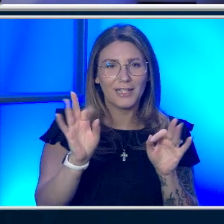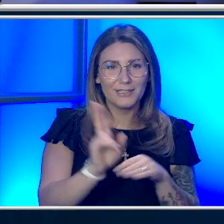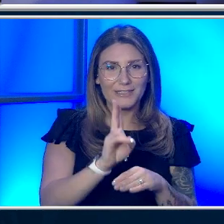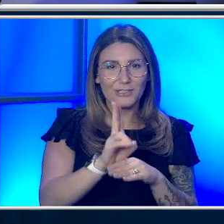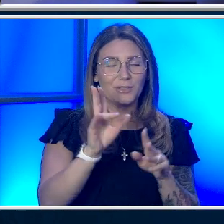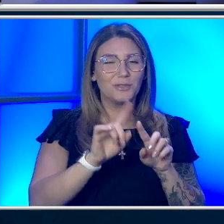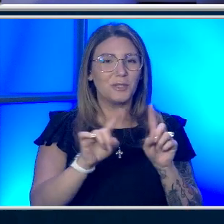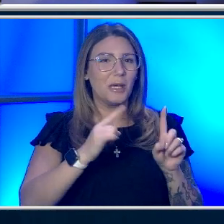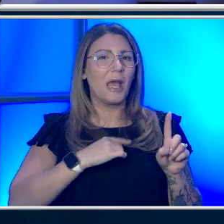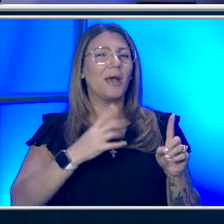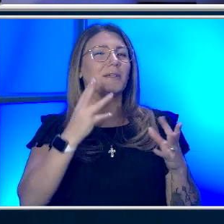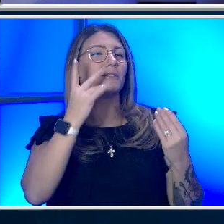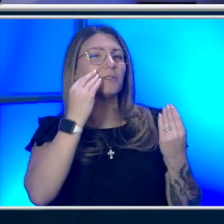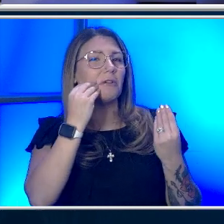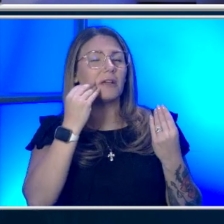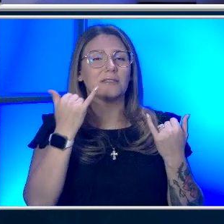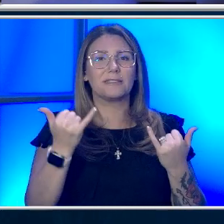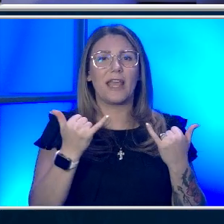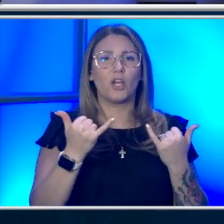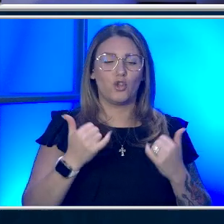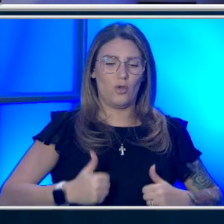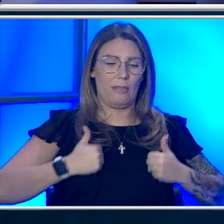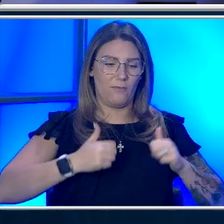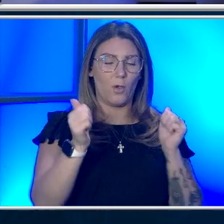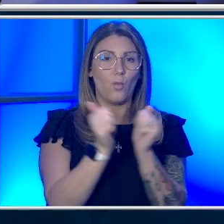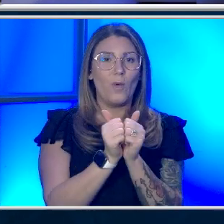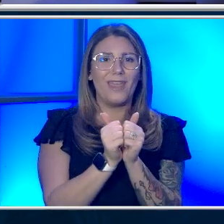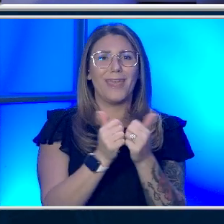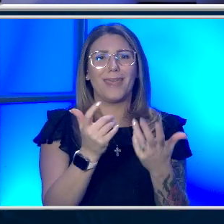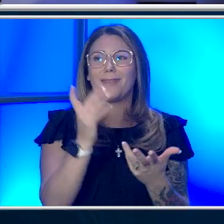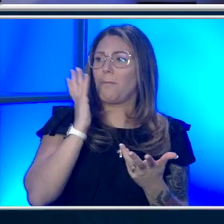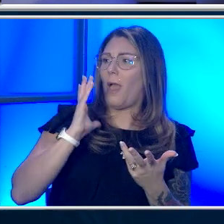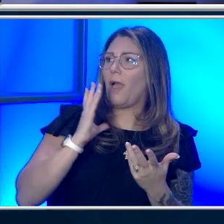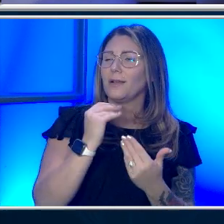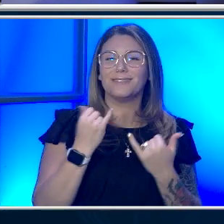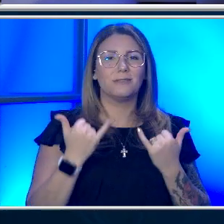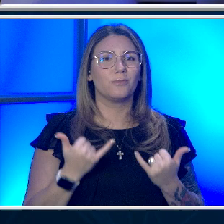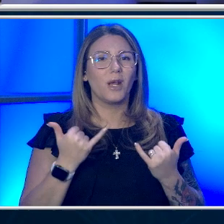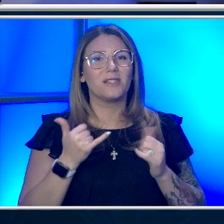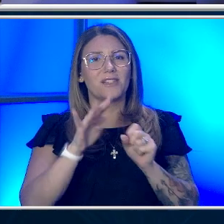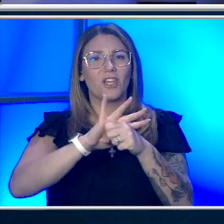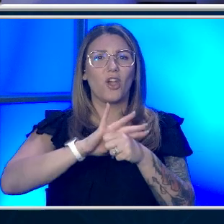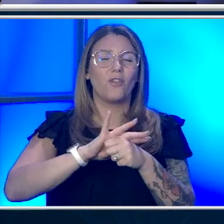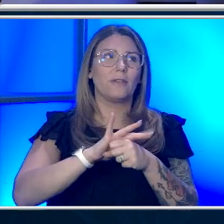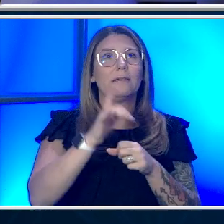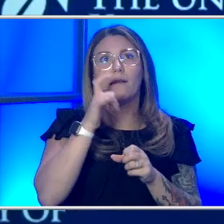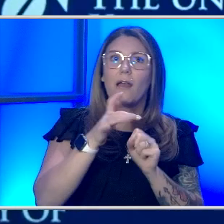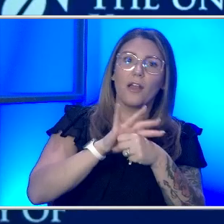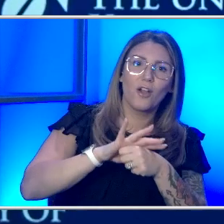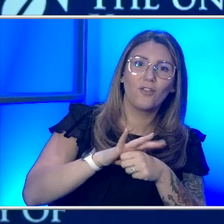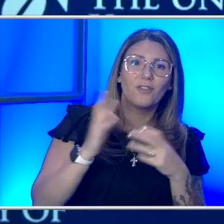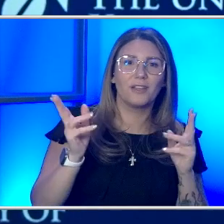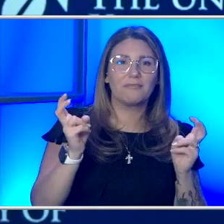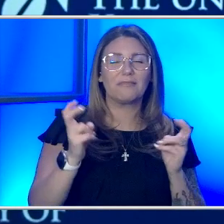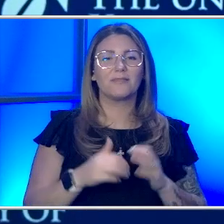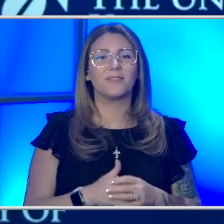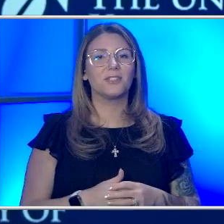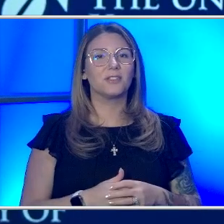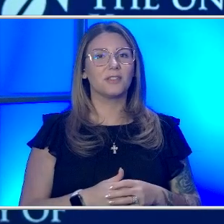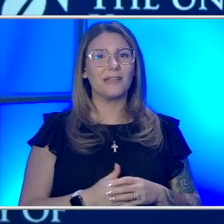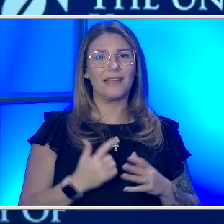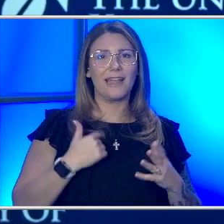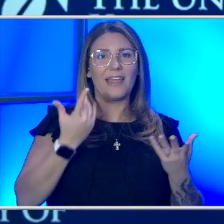live now with this kind of past and now present of COVID, non-COVID? Yeah, I think, you know, when I think about during COVID,